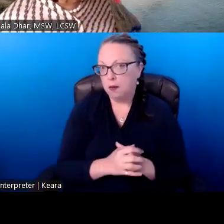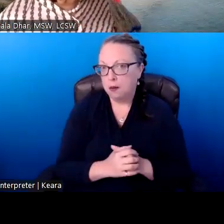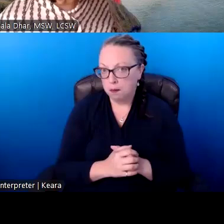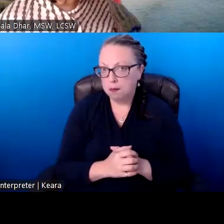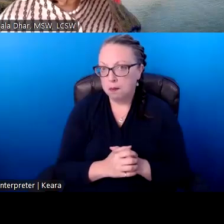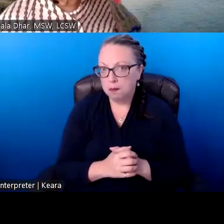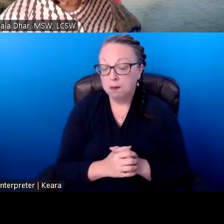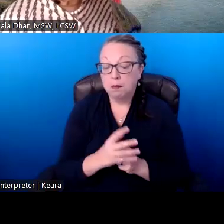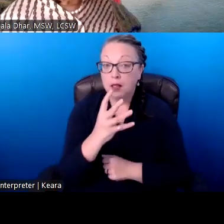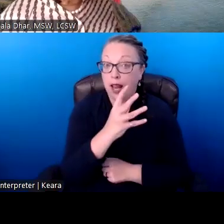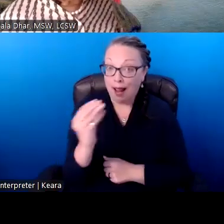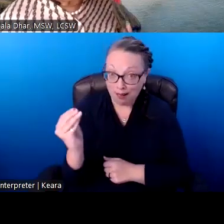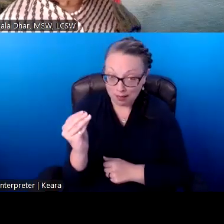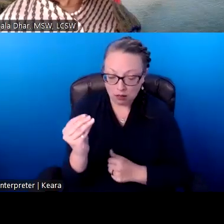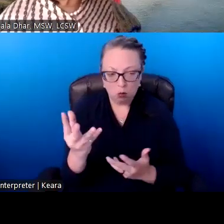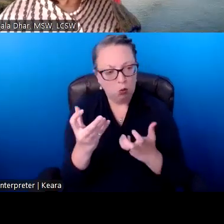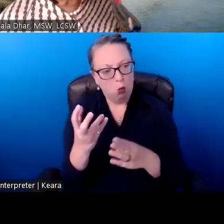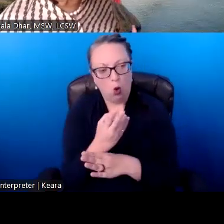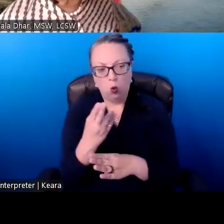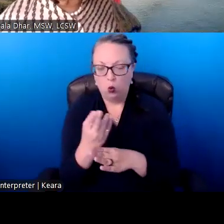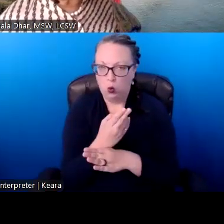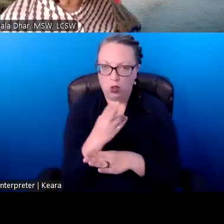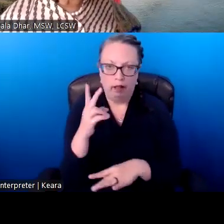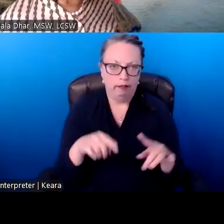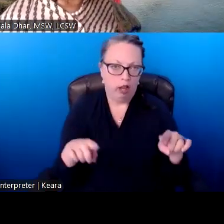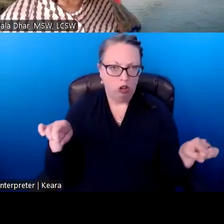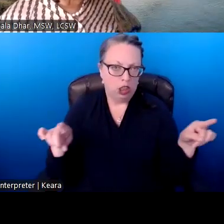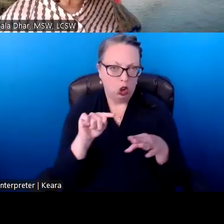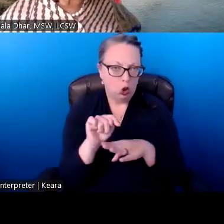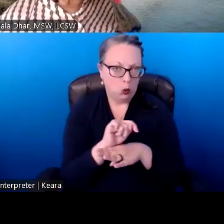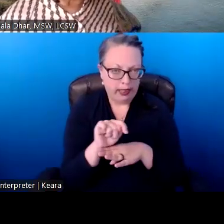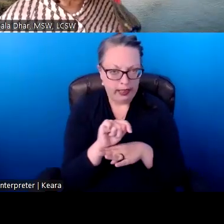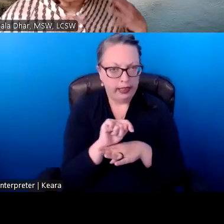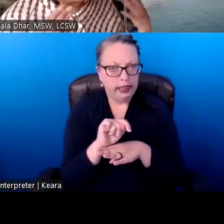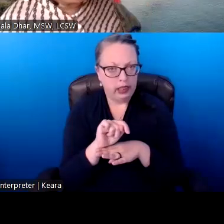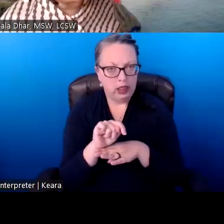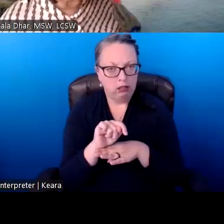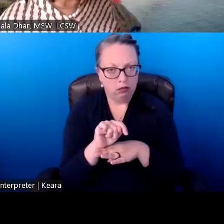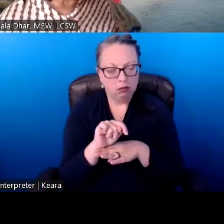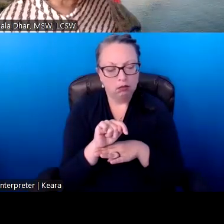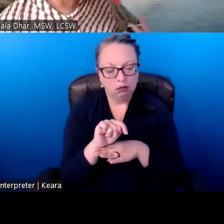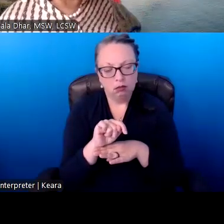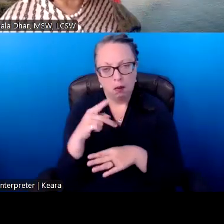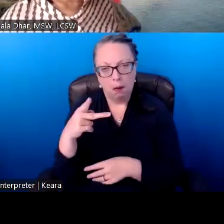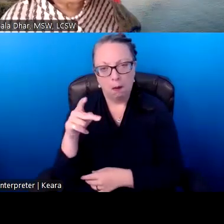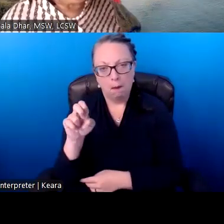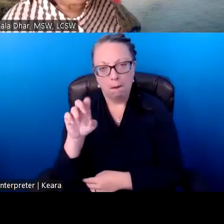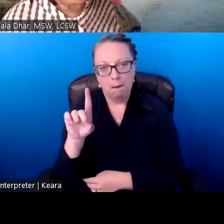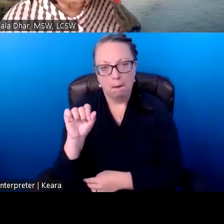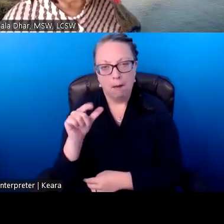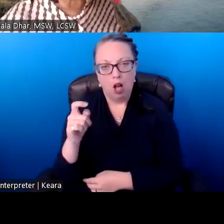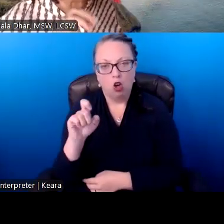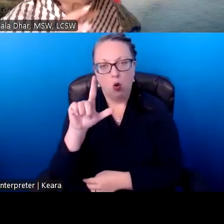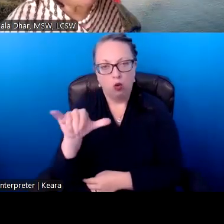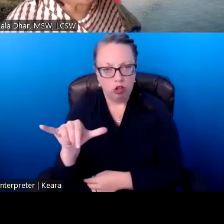And we want to use varied training pedagogical systems.